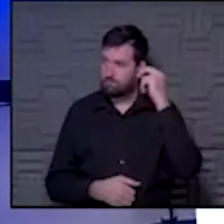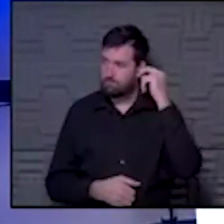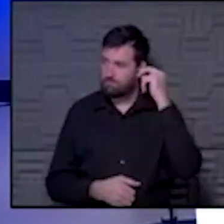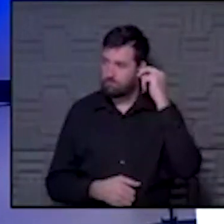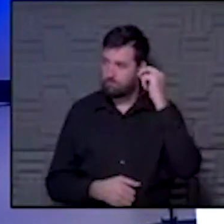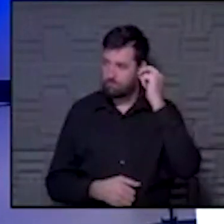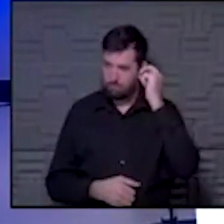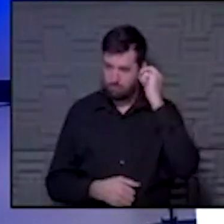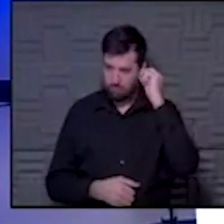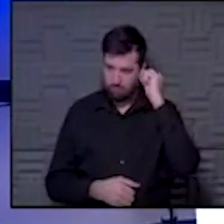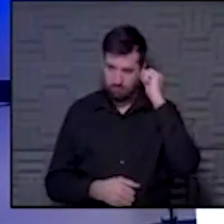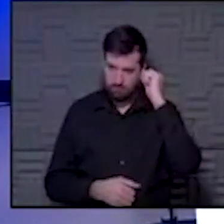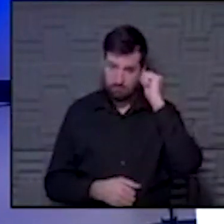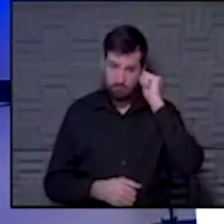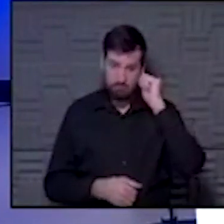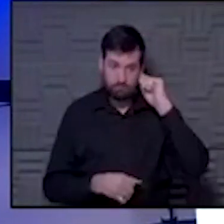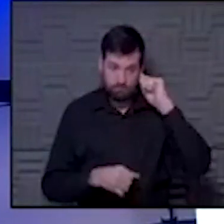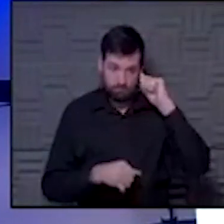Other reporter questions?